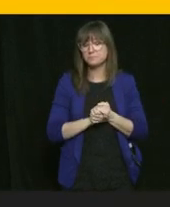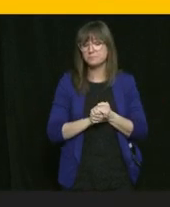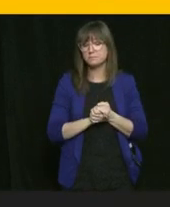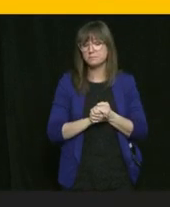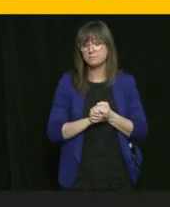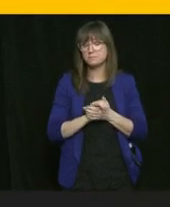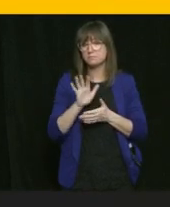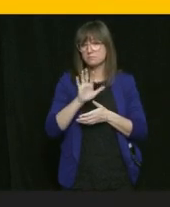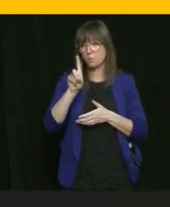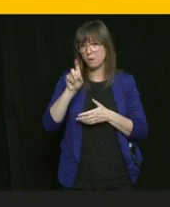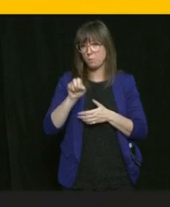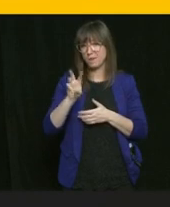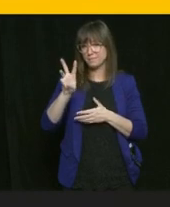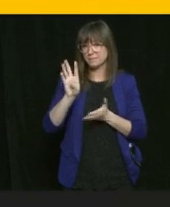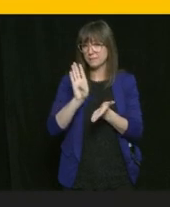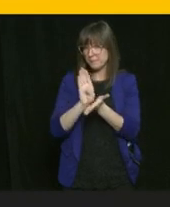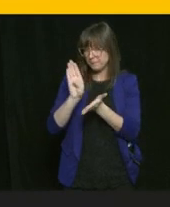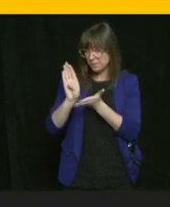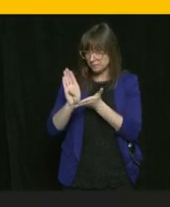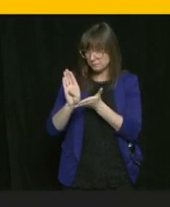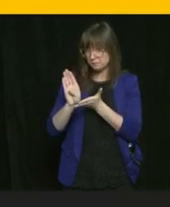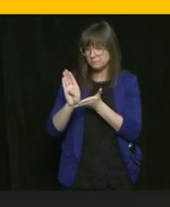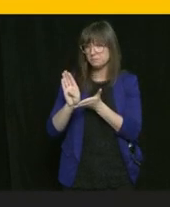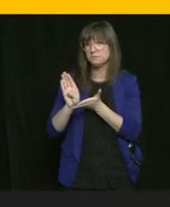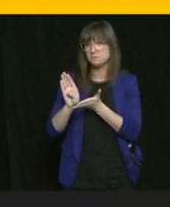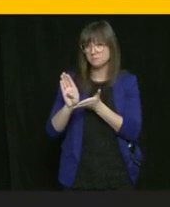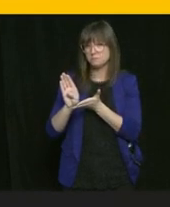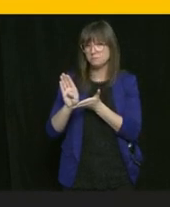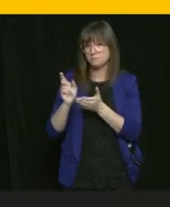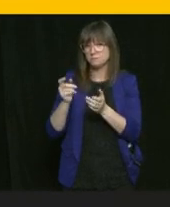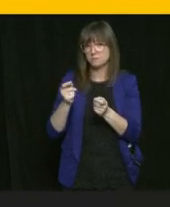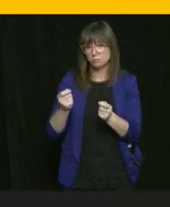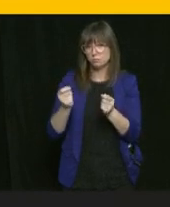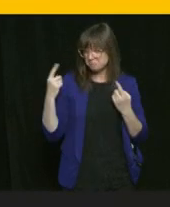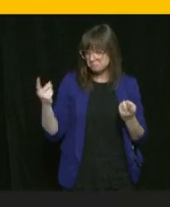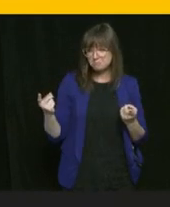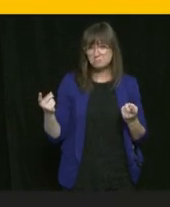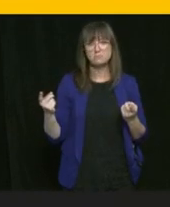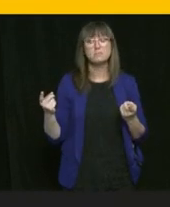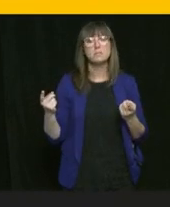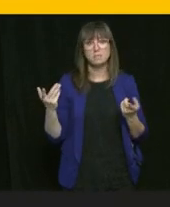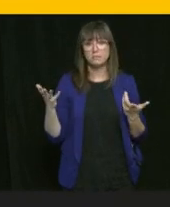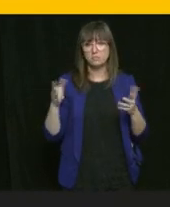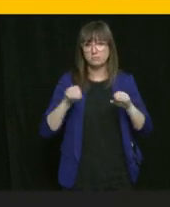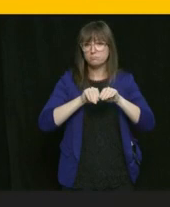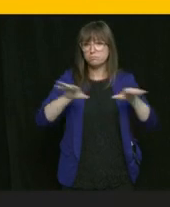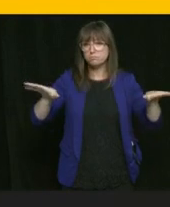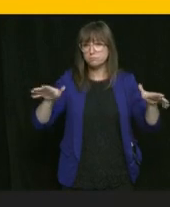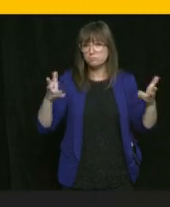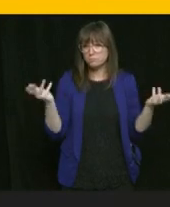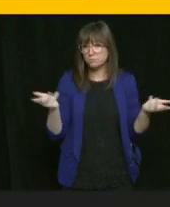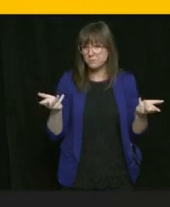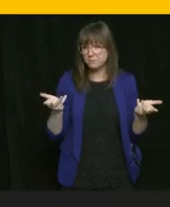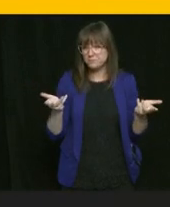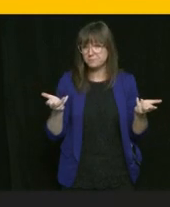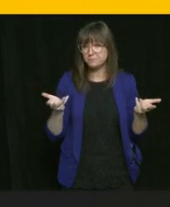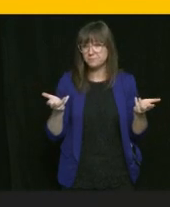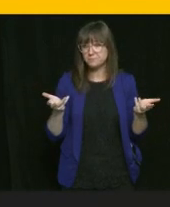nearly 1.6 billion rapid tests across the country.